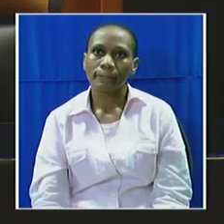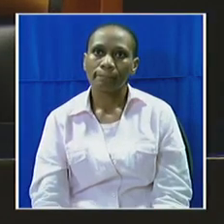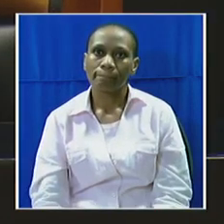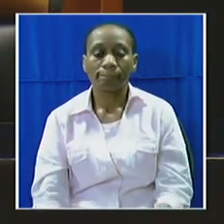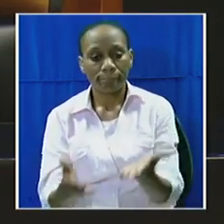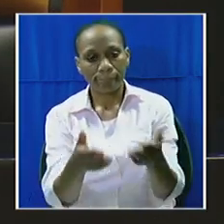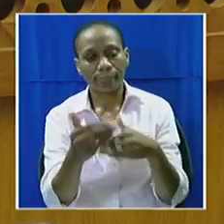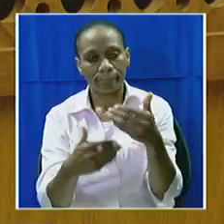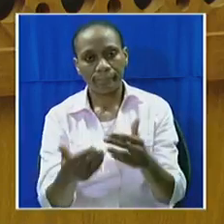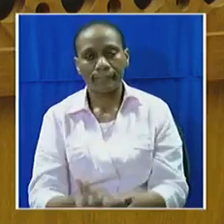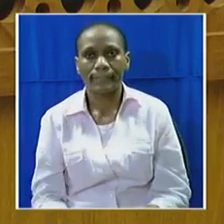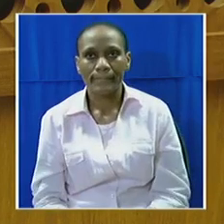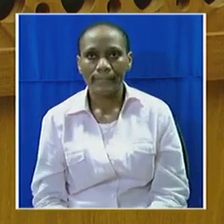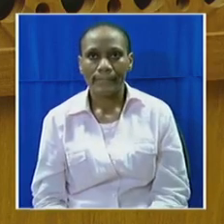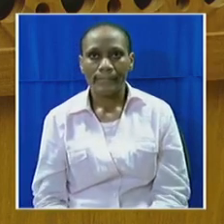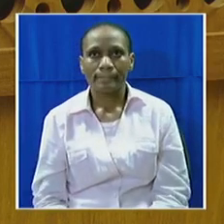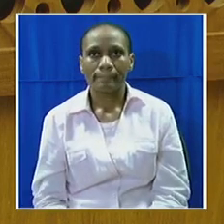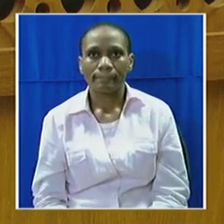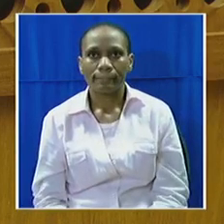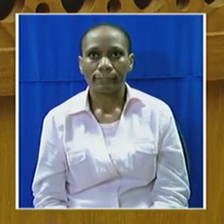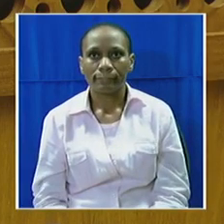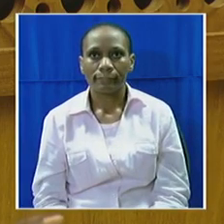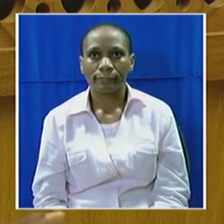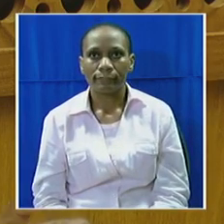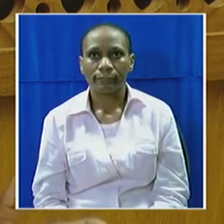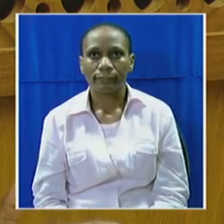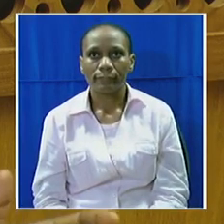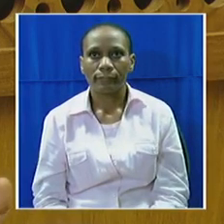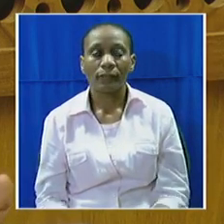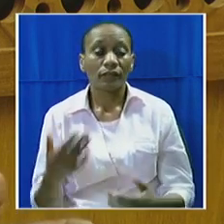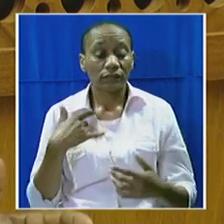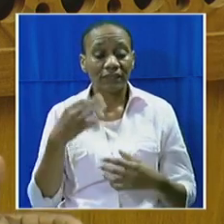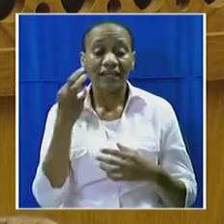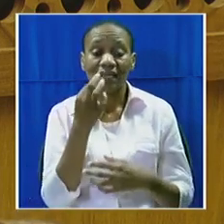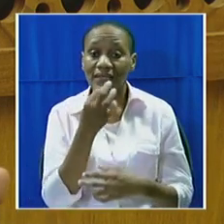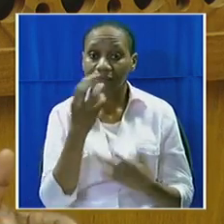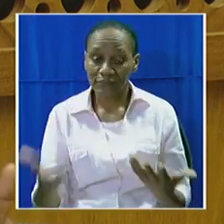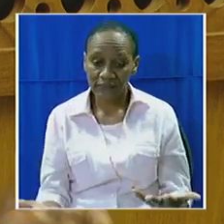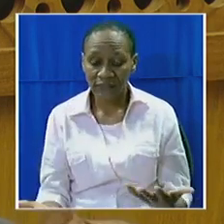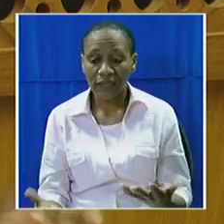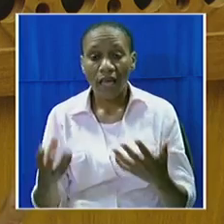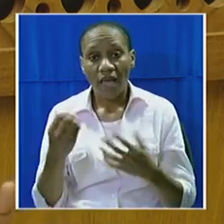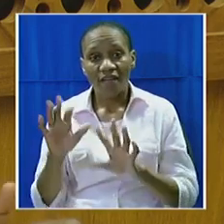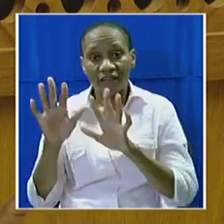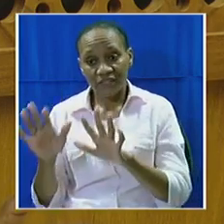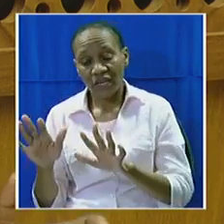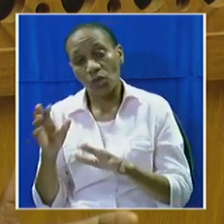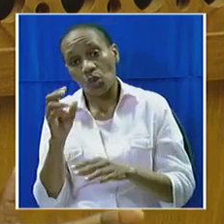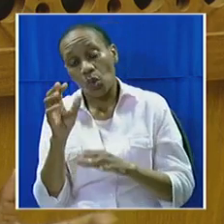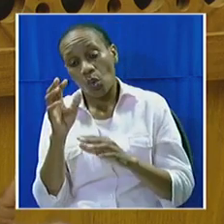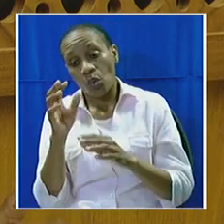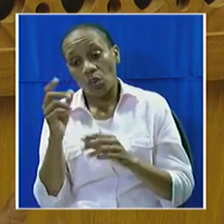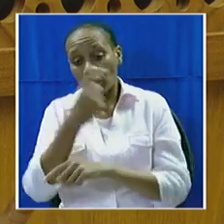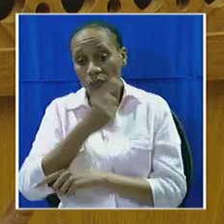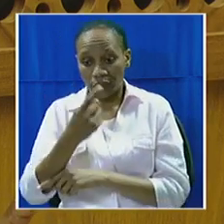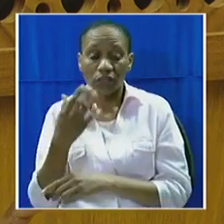Continue, Honourable Minister. I have said that when we announced, we said we have got a 7 to 10 days horizon within which